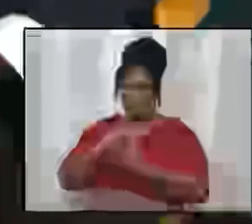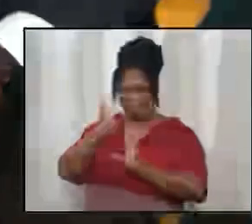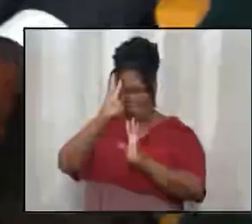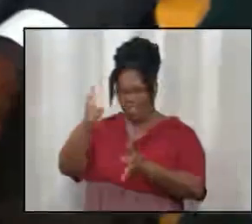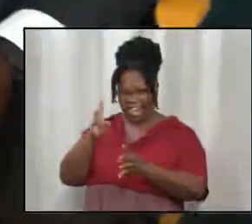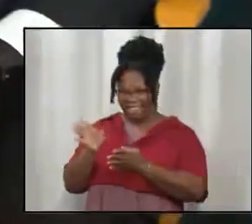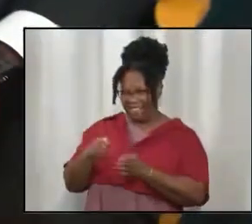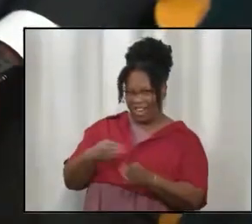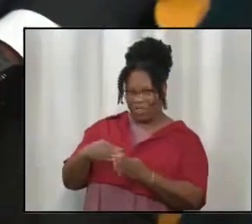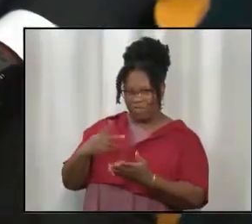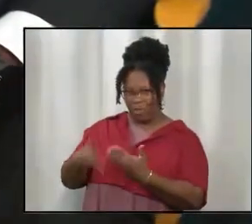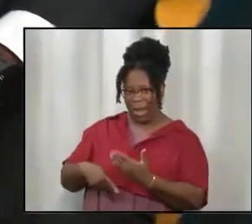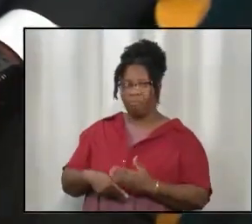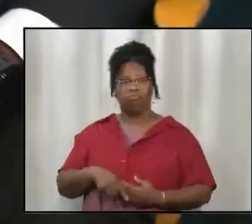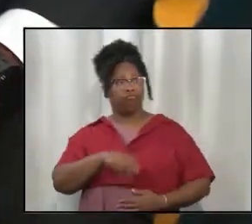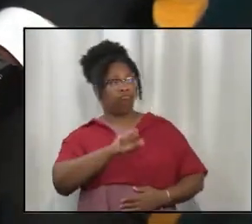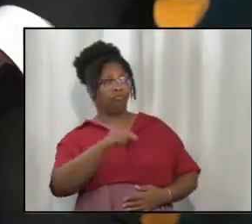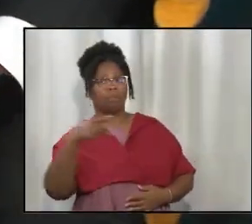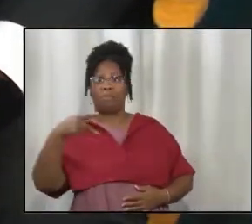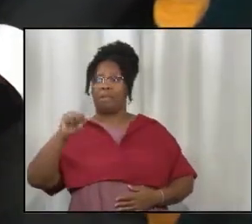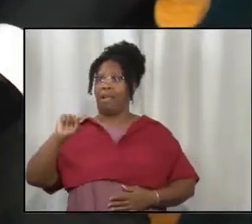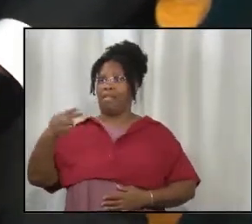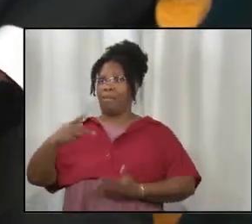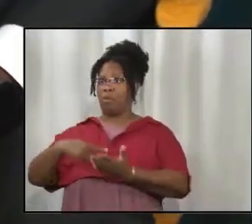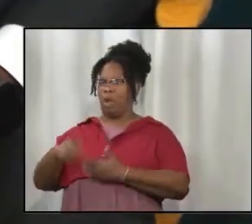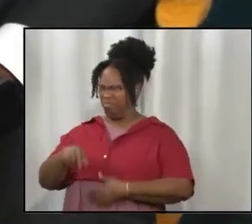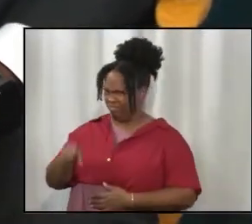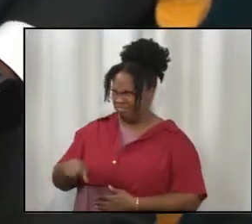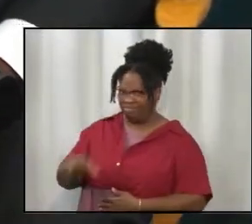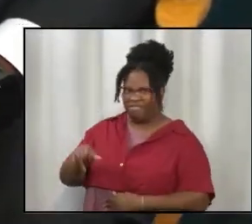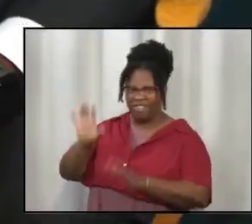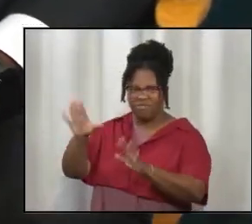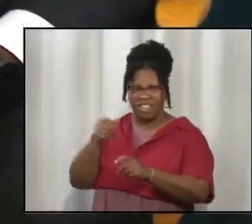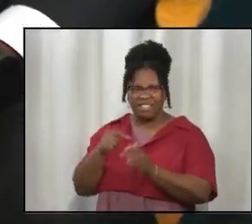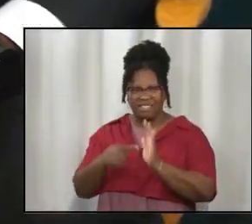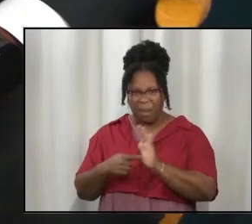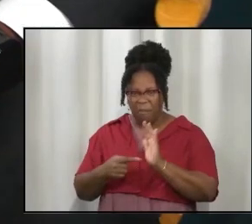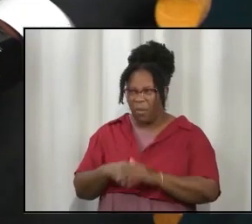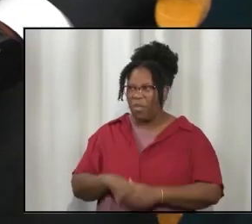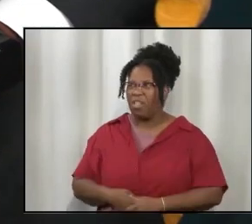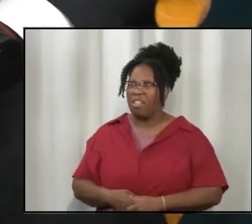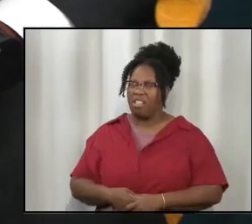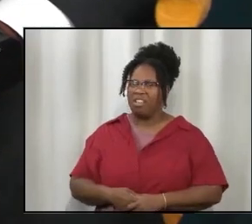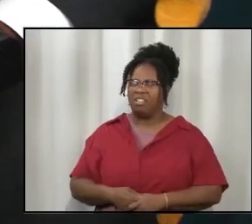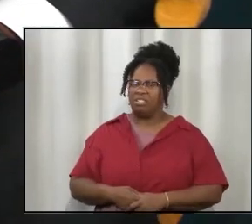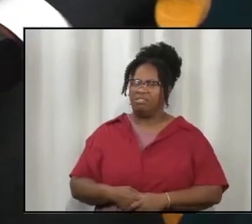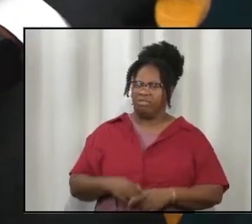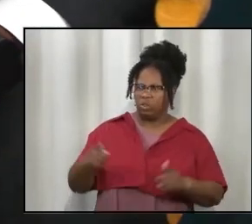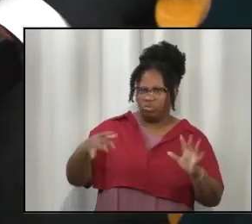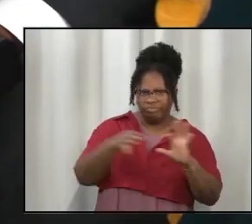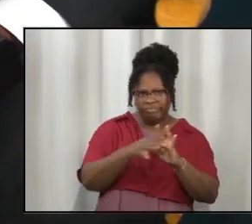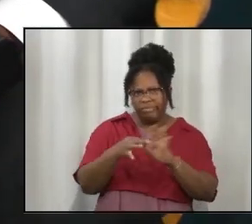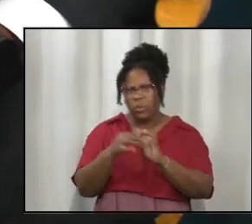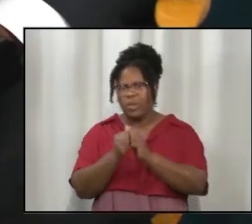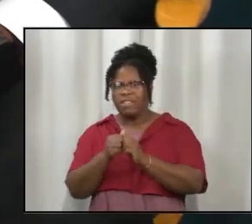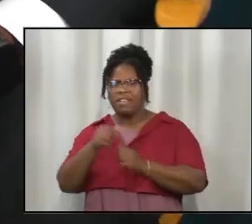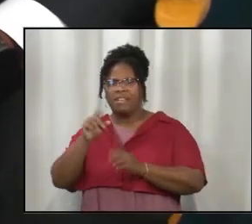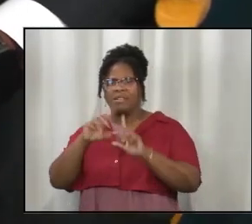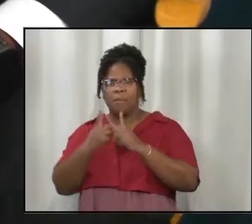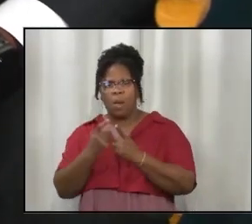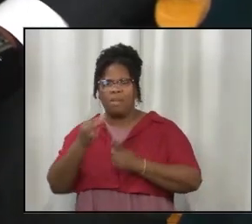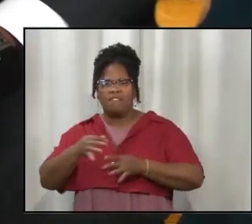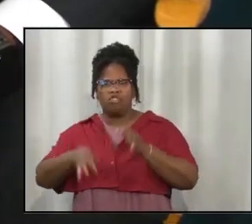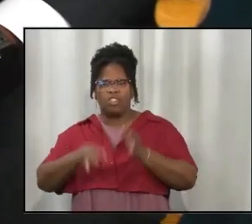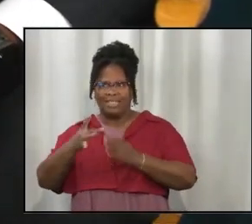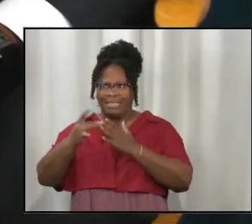years. So, the PATH program. The PATH program is a great example. You actually connected with some Department of Justice leaders